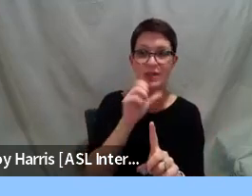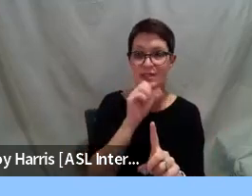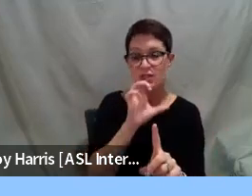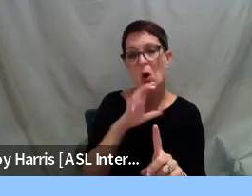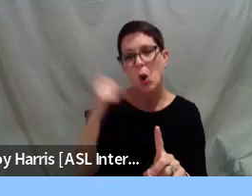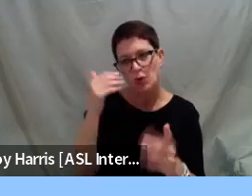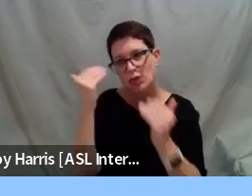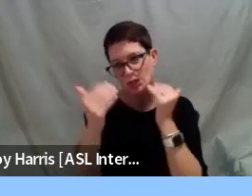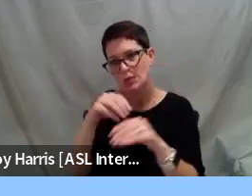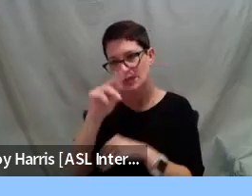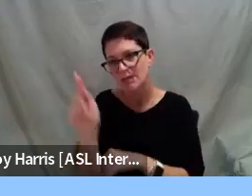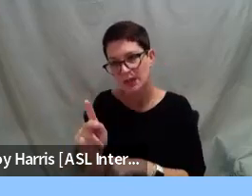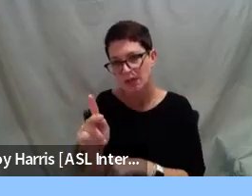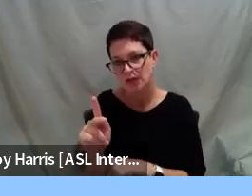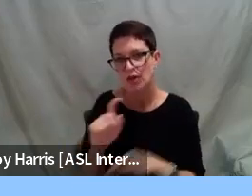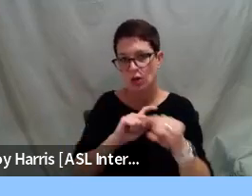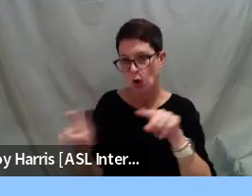adults in Philadelphia.